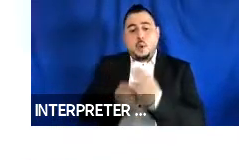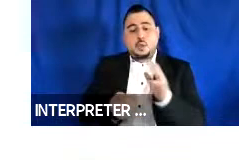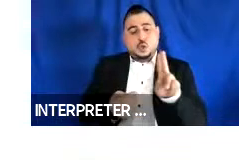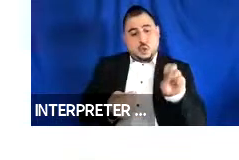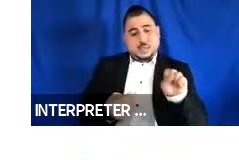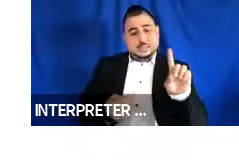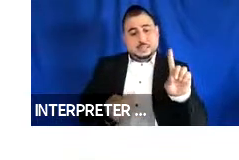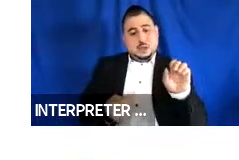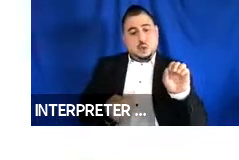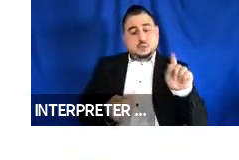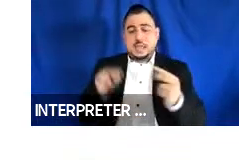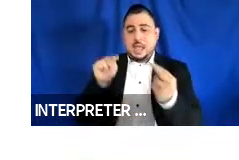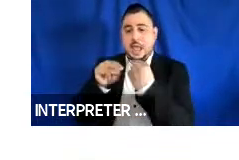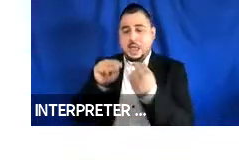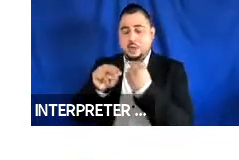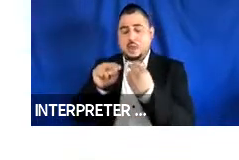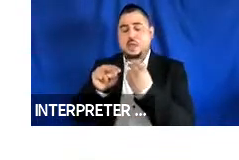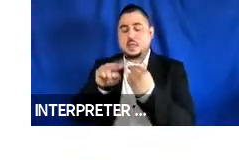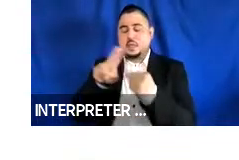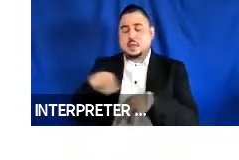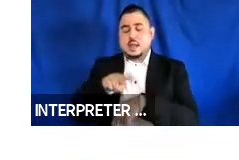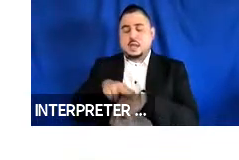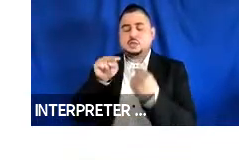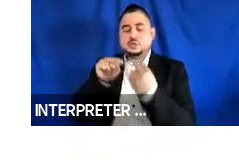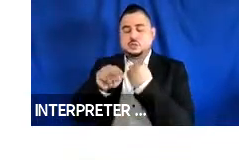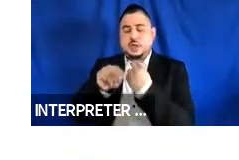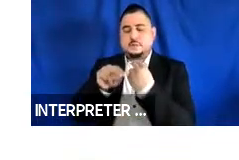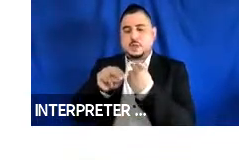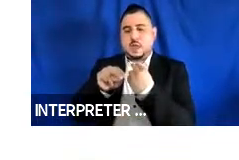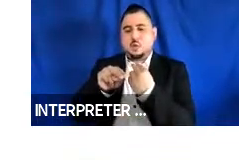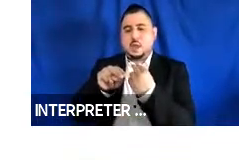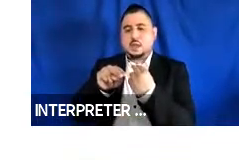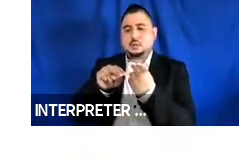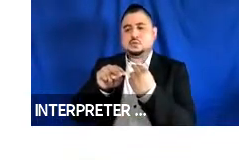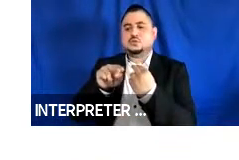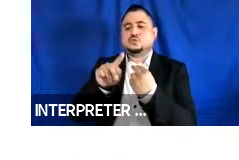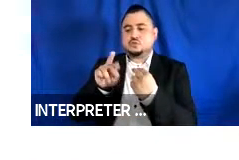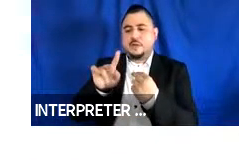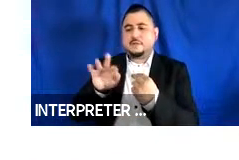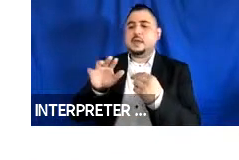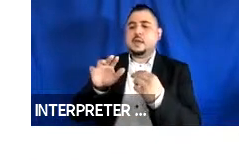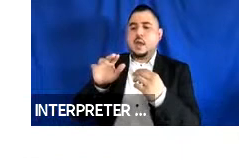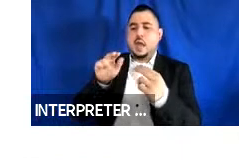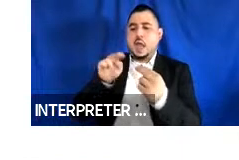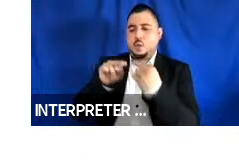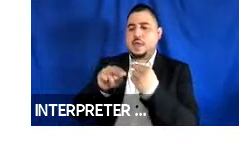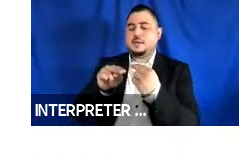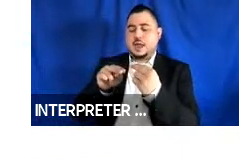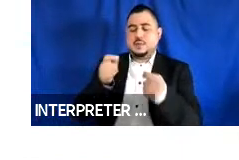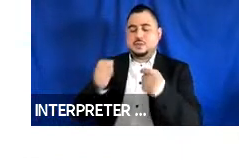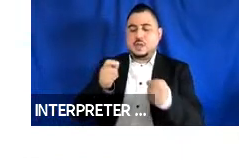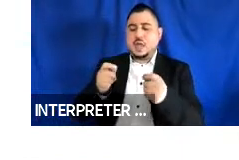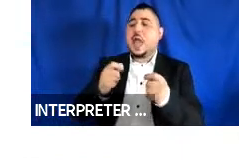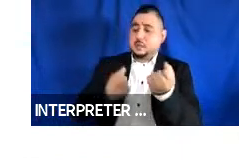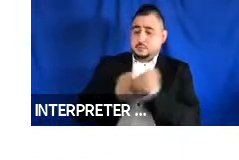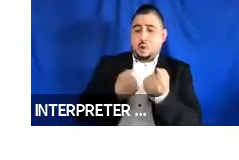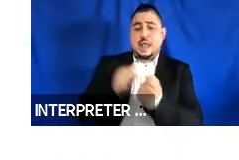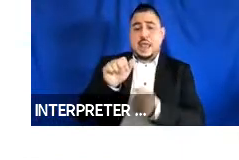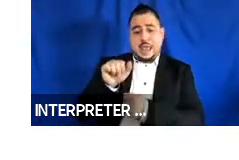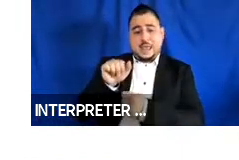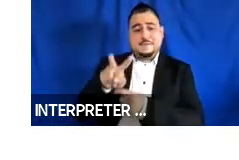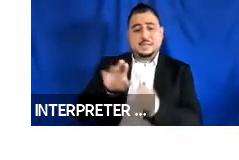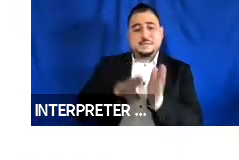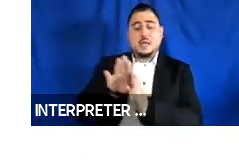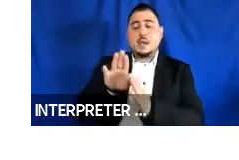and the National Highway Traffic Safety Administration have been supportive of AV technology development, and while